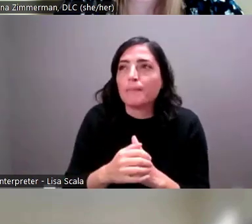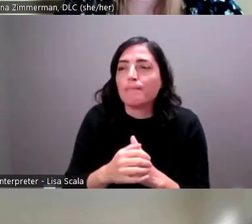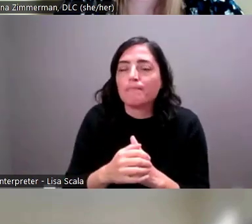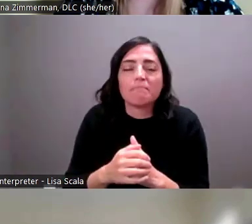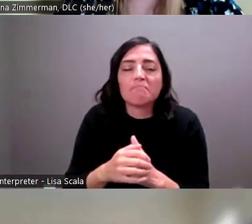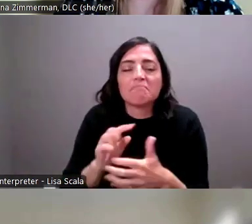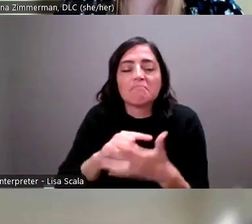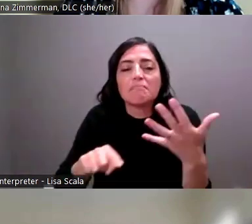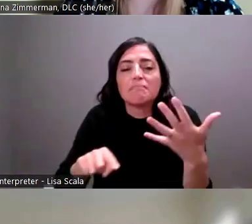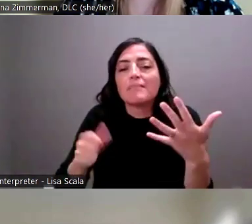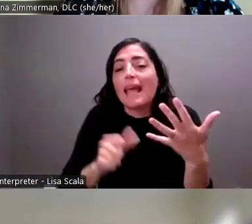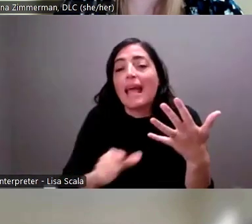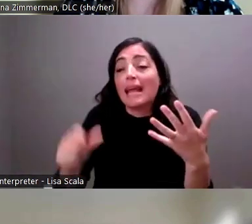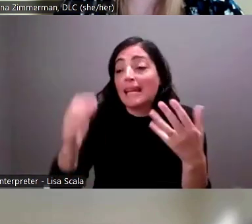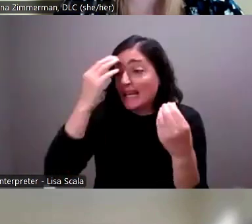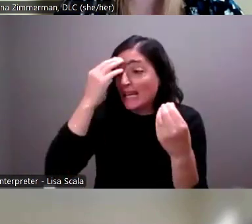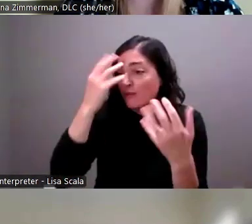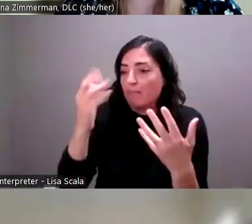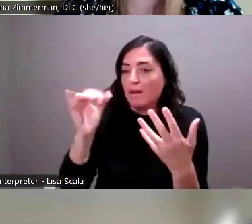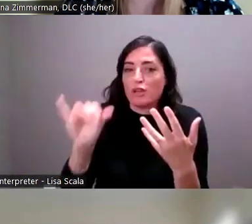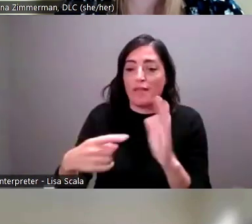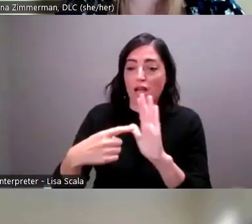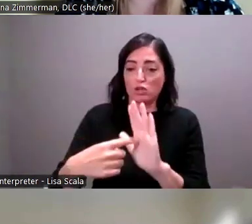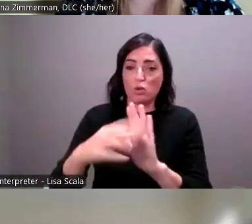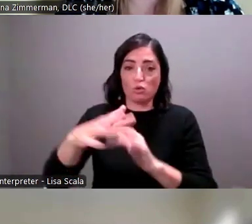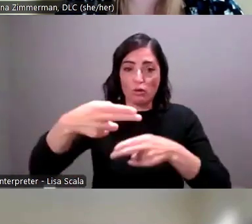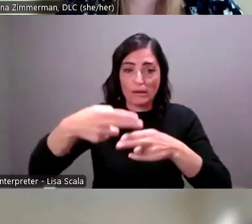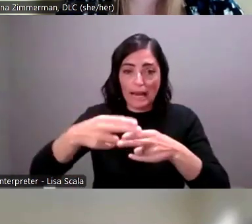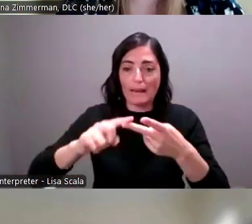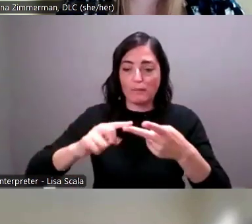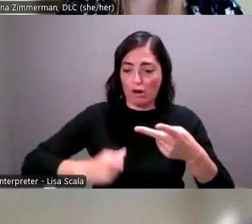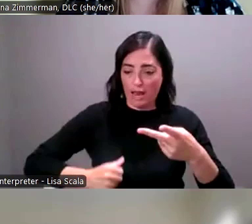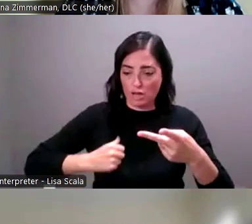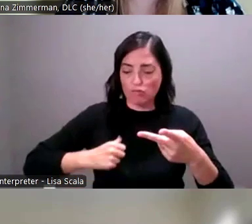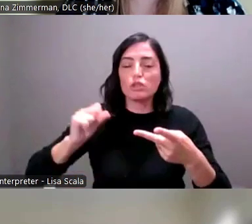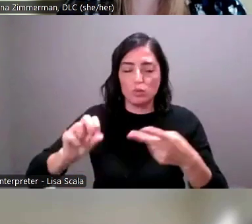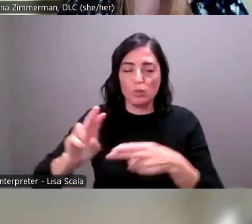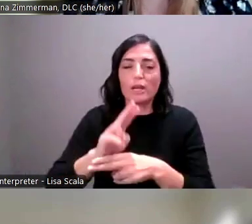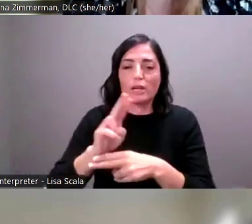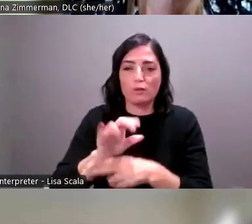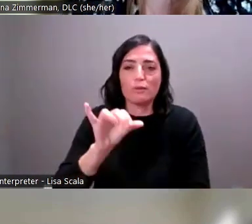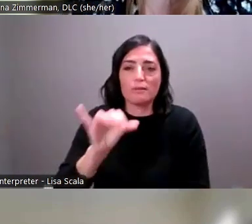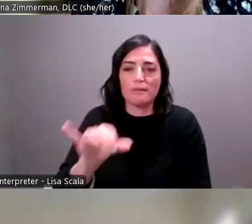Any sort of information that contains like your name and address can be used